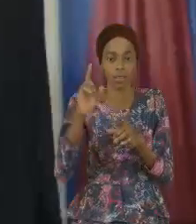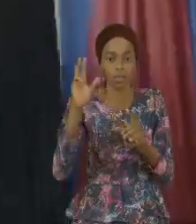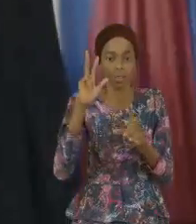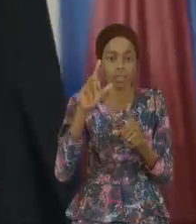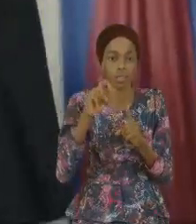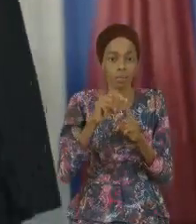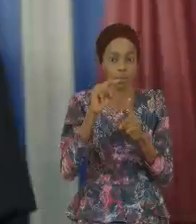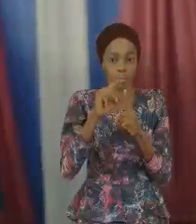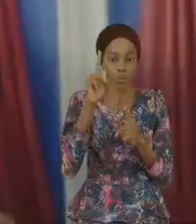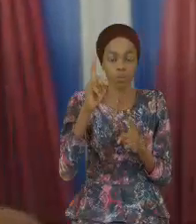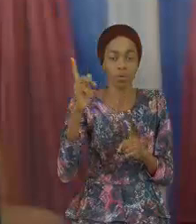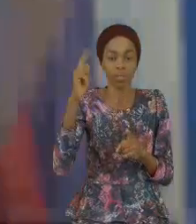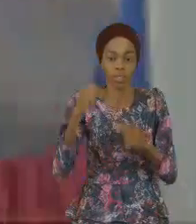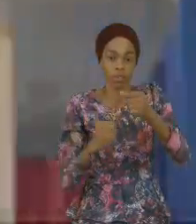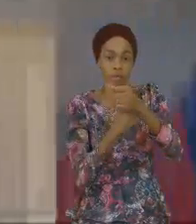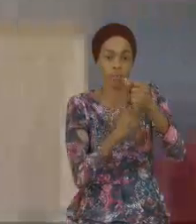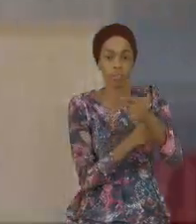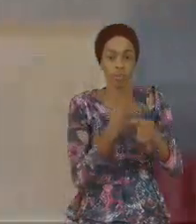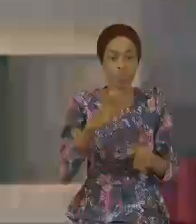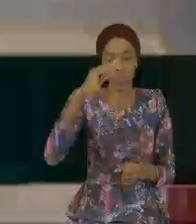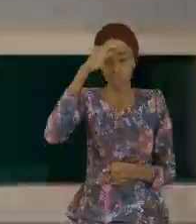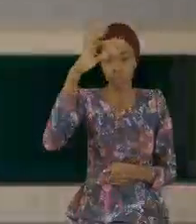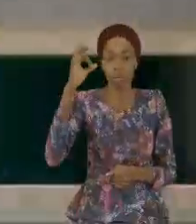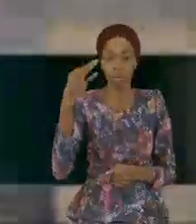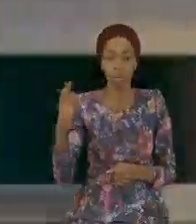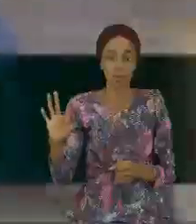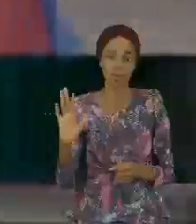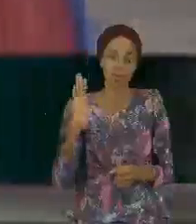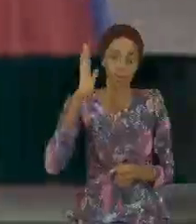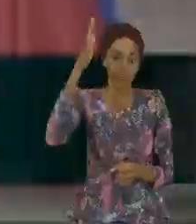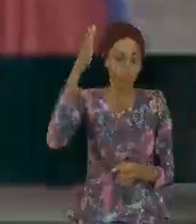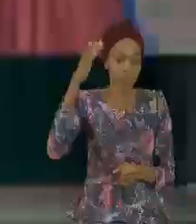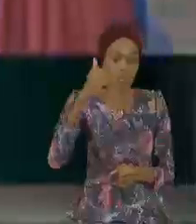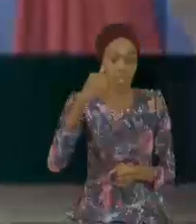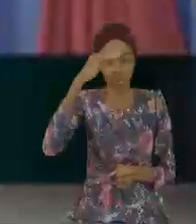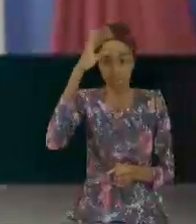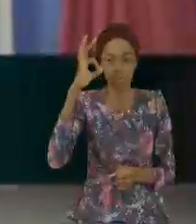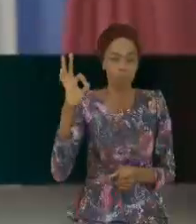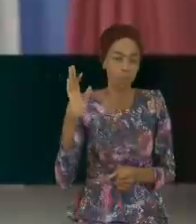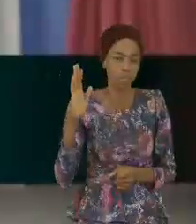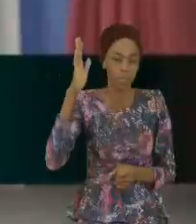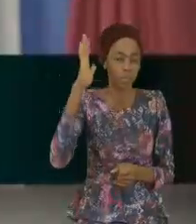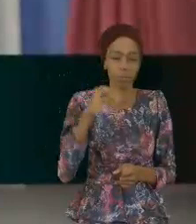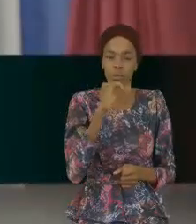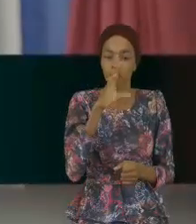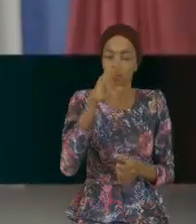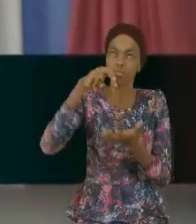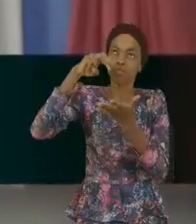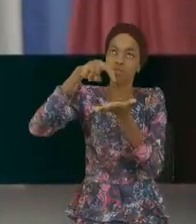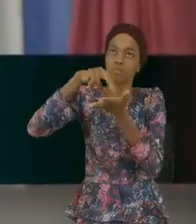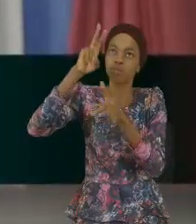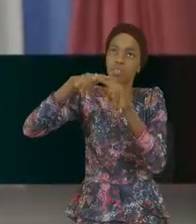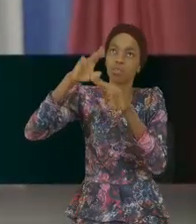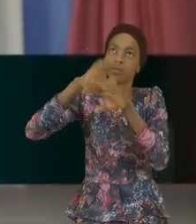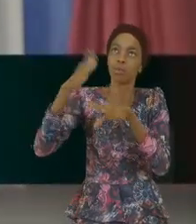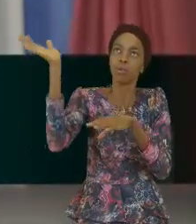of destiny. A man of destiny cannot be hanging in the air. He has to have his feet on